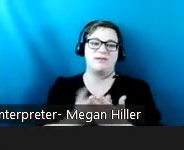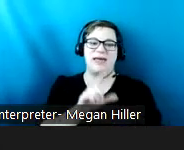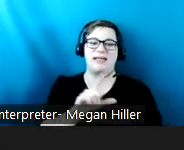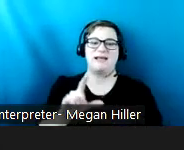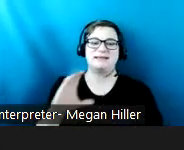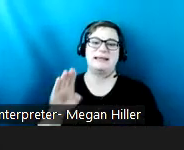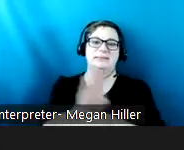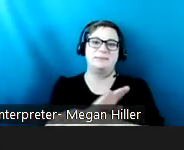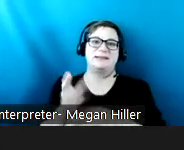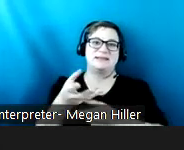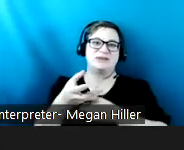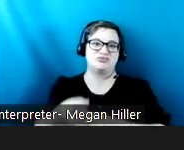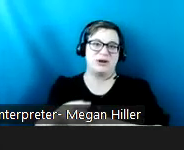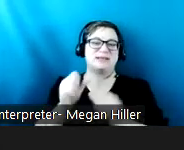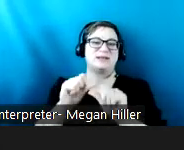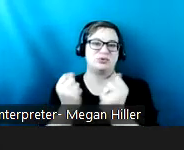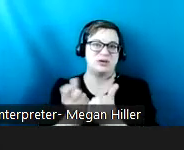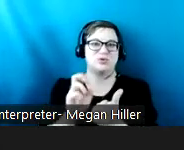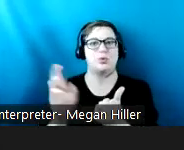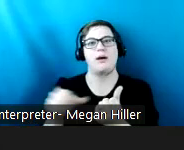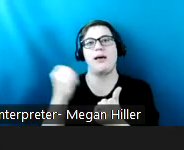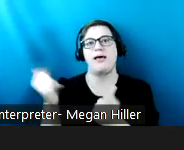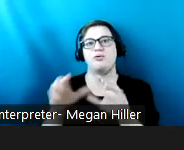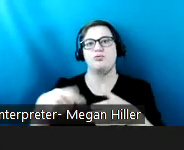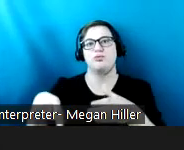trust, association, or other organized group of